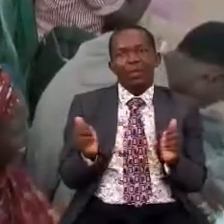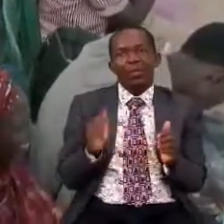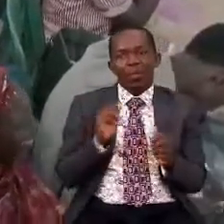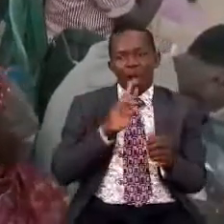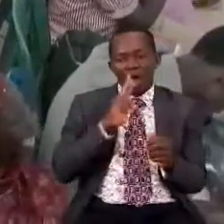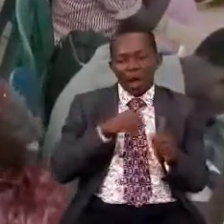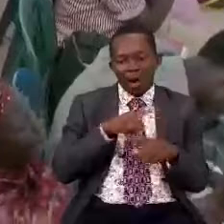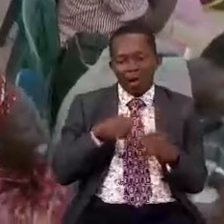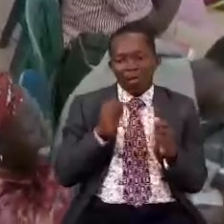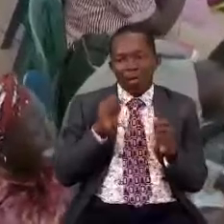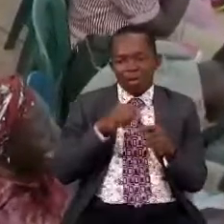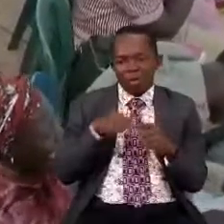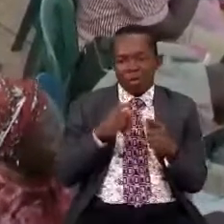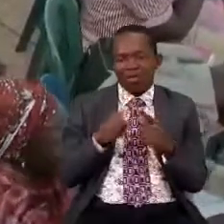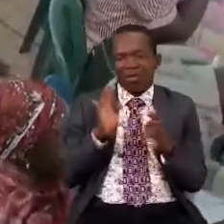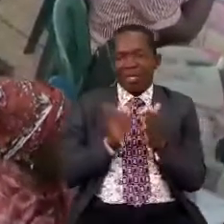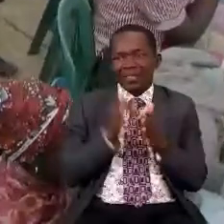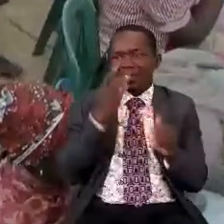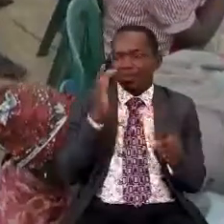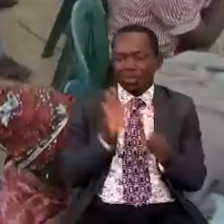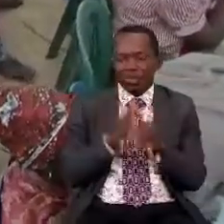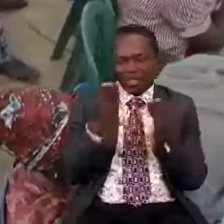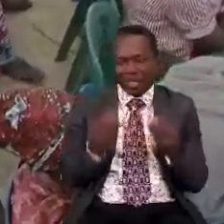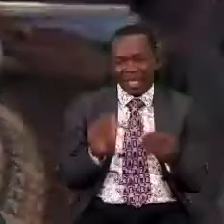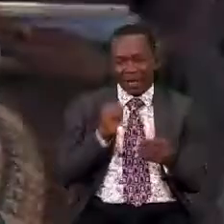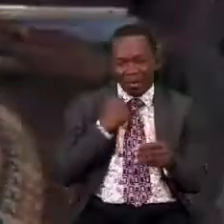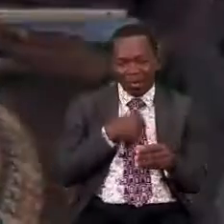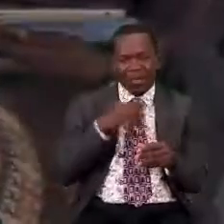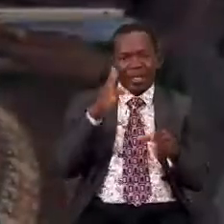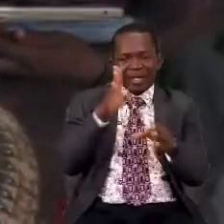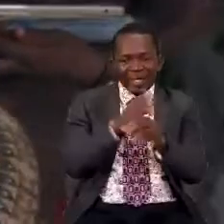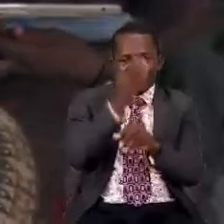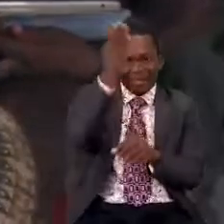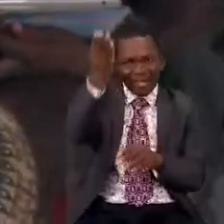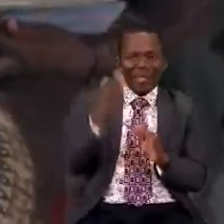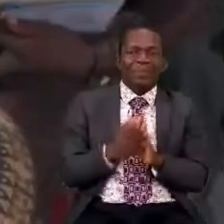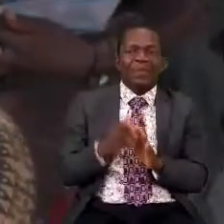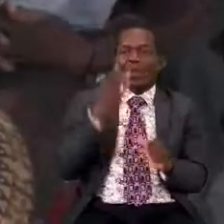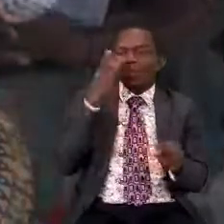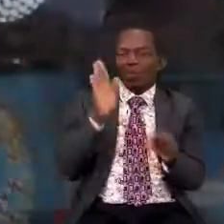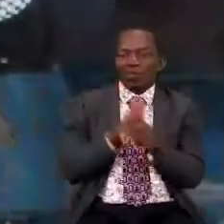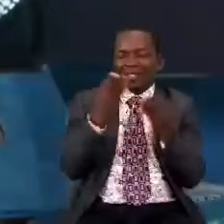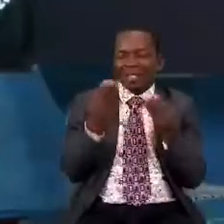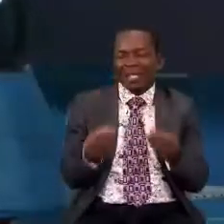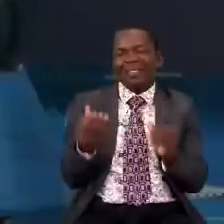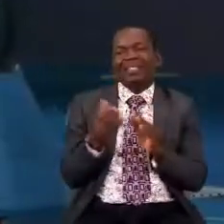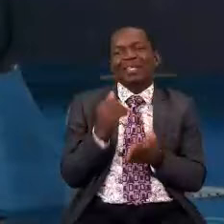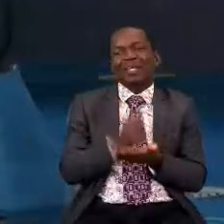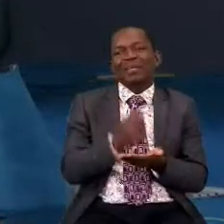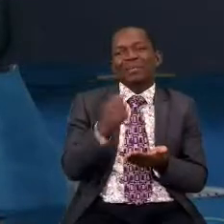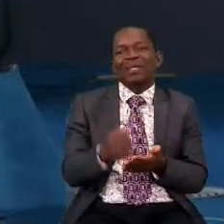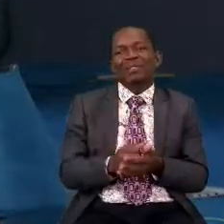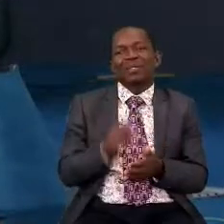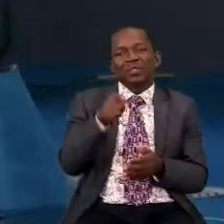Promised land. You'll get there in Jesus' name. All of us,